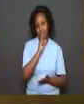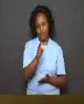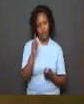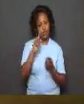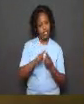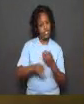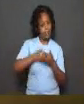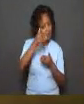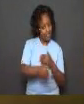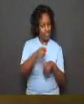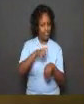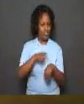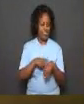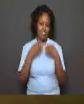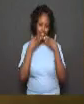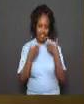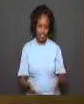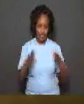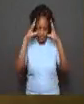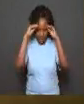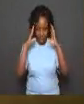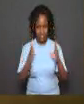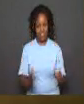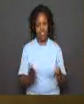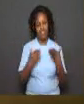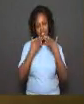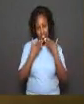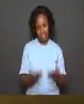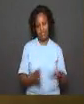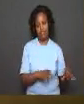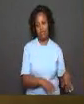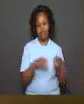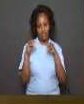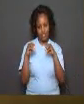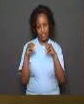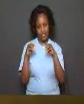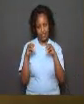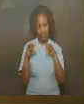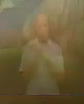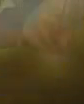Until next time, thank you, teacher. Thank you, students.